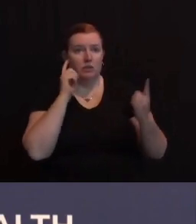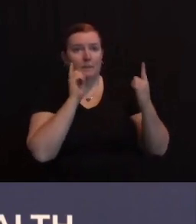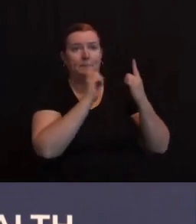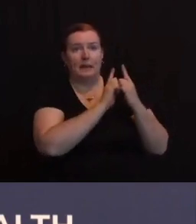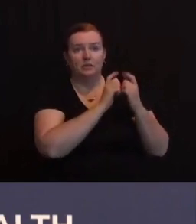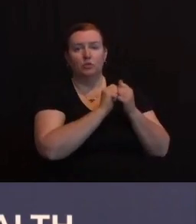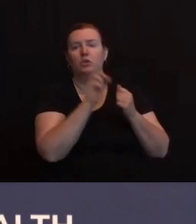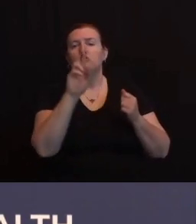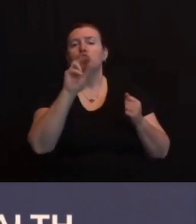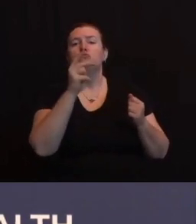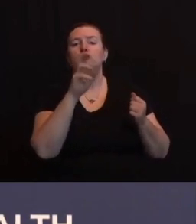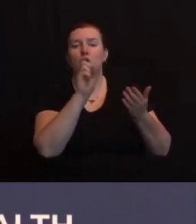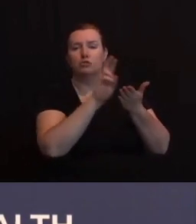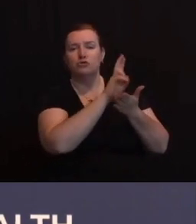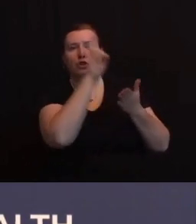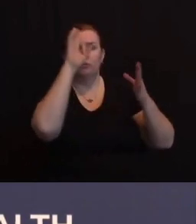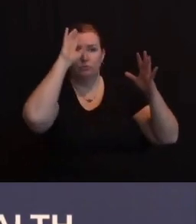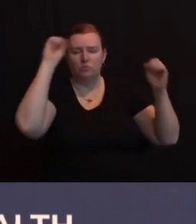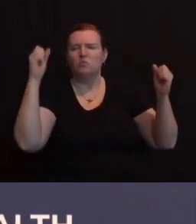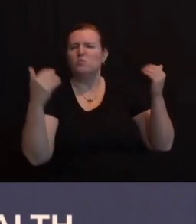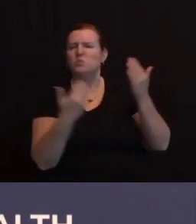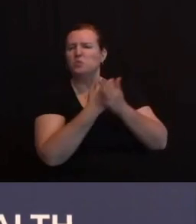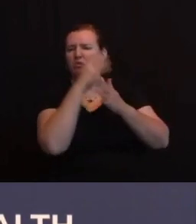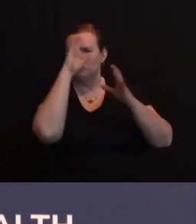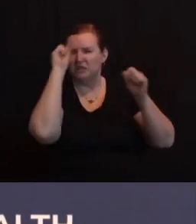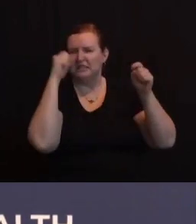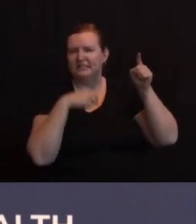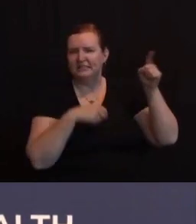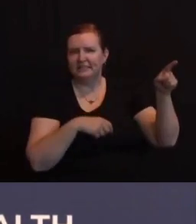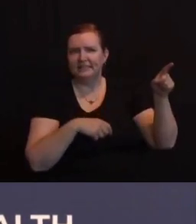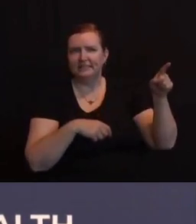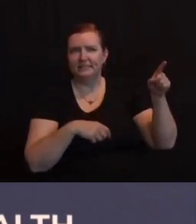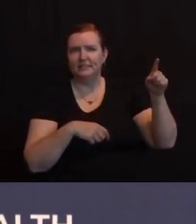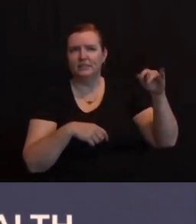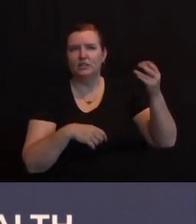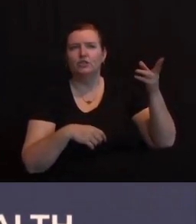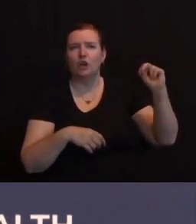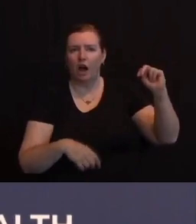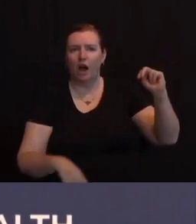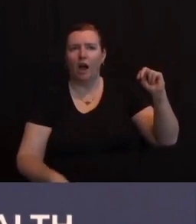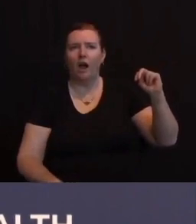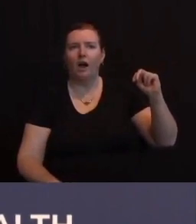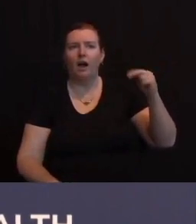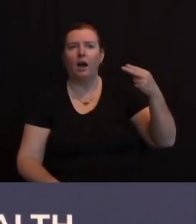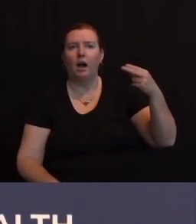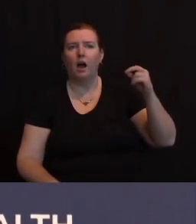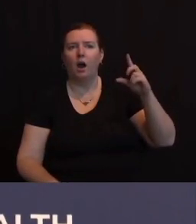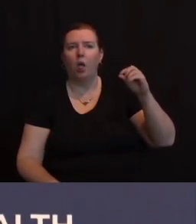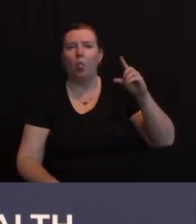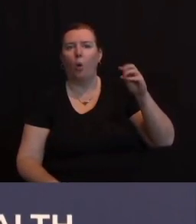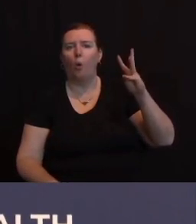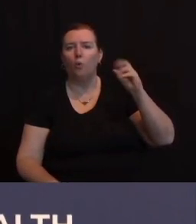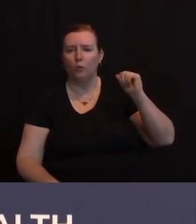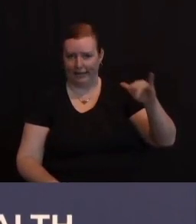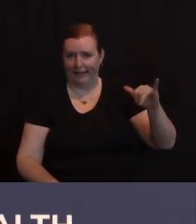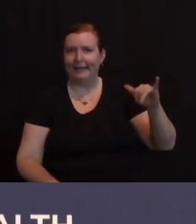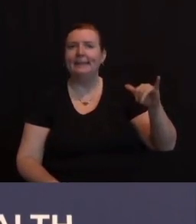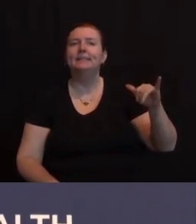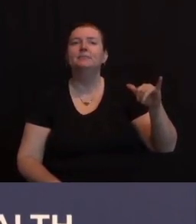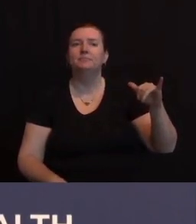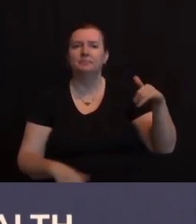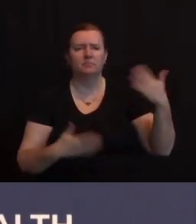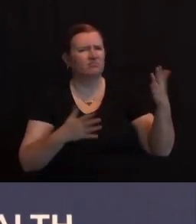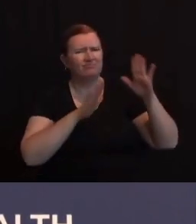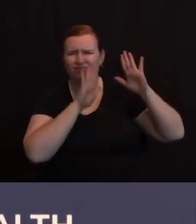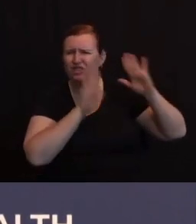Jonathan Holloway, who's a star and is going to do great things on behalf of Rutgers and our higher education community. And by the way,